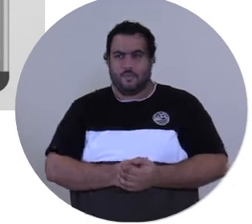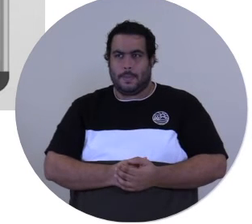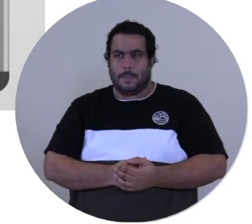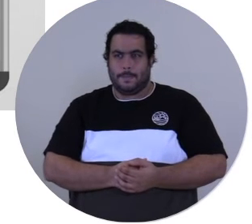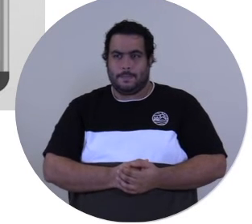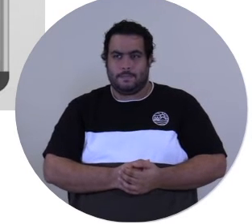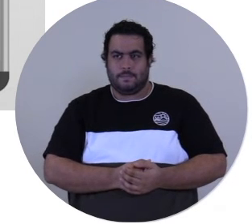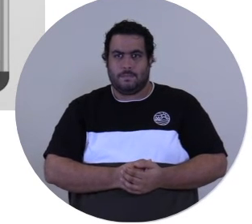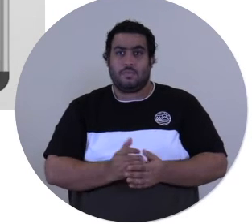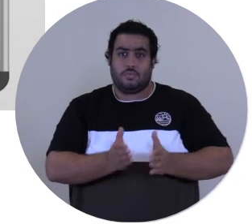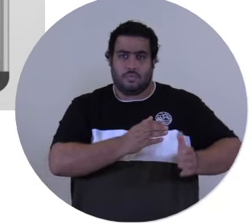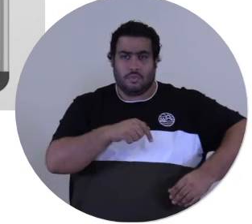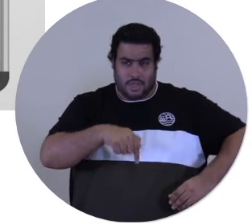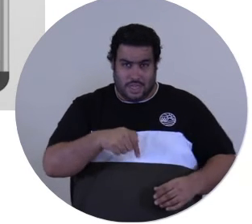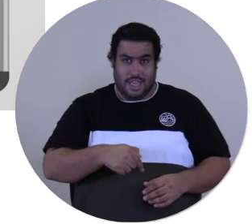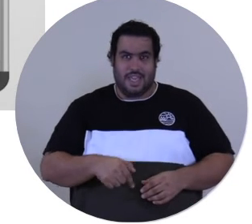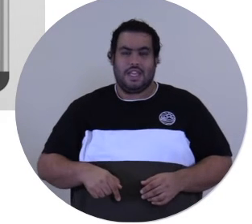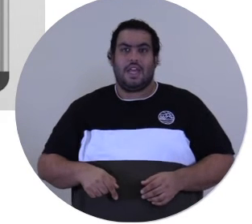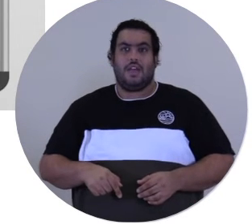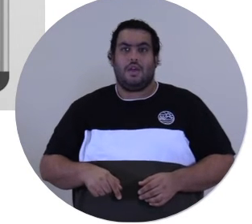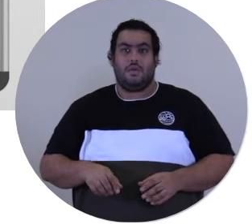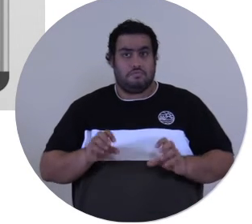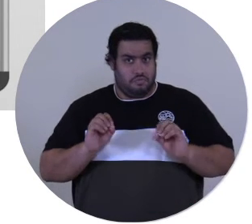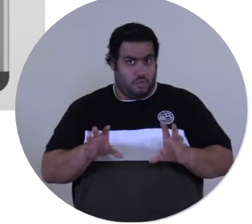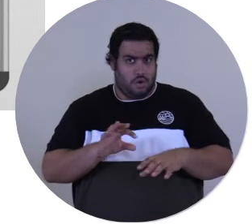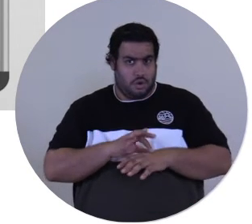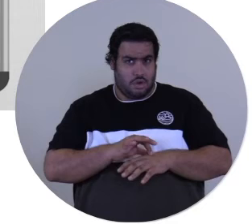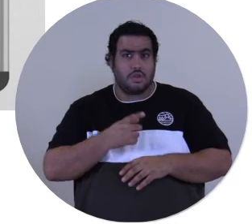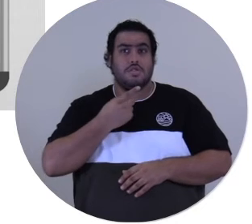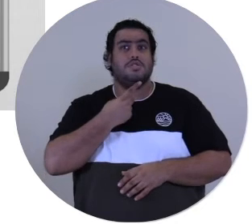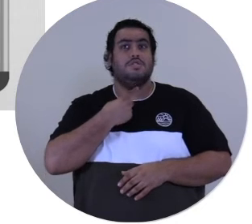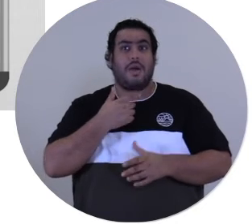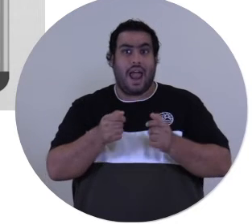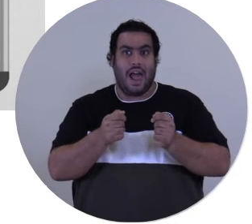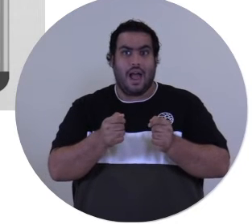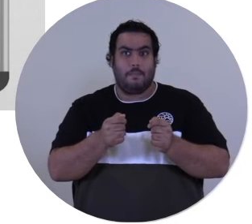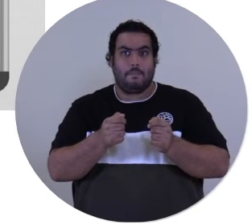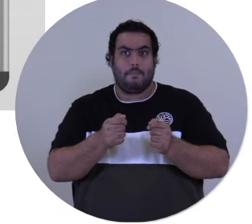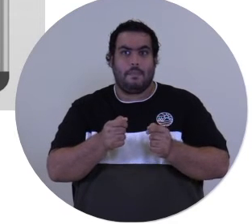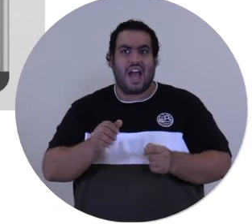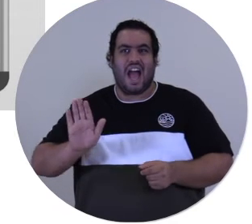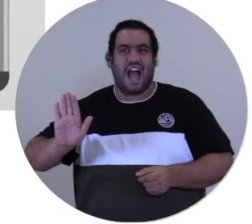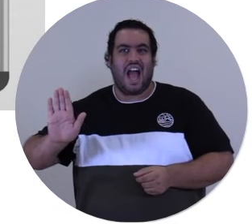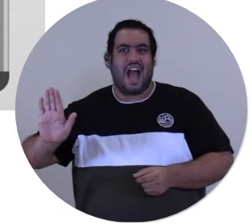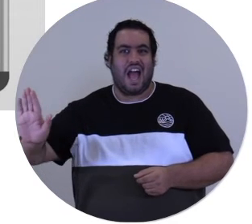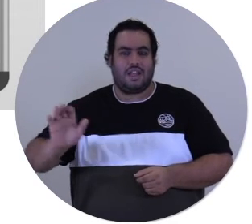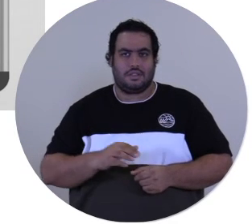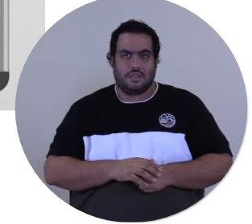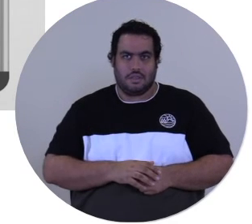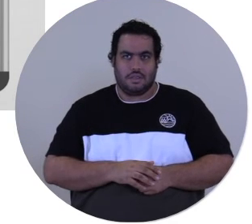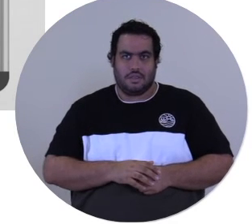Many people nowadays prefer custom-made electronics, like in the picture. It's custom-made. They are